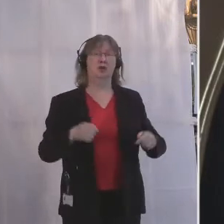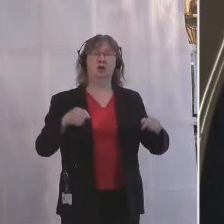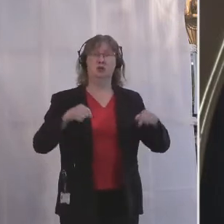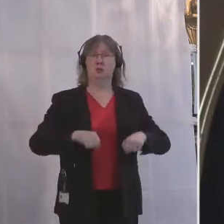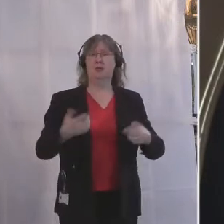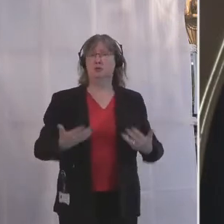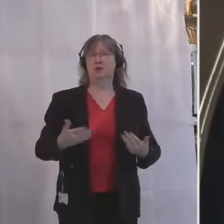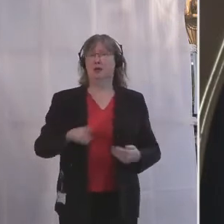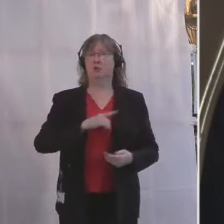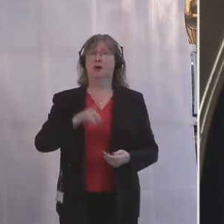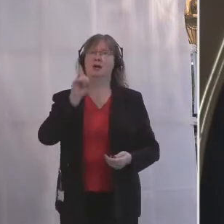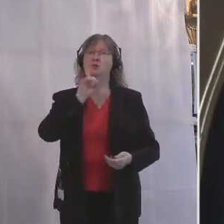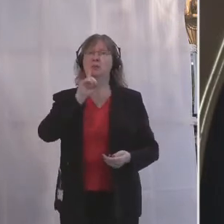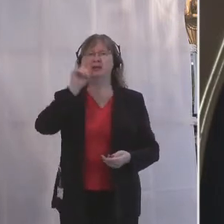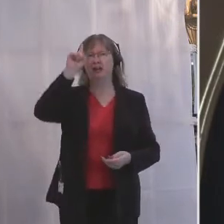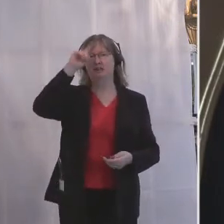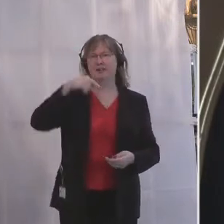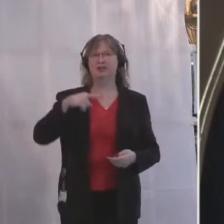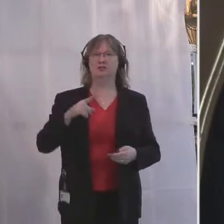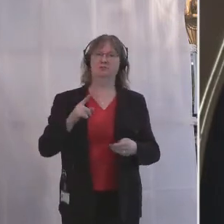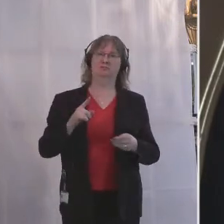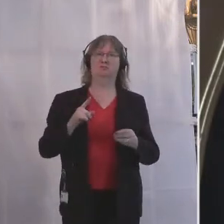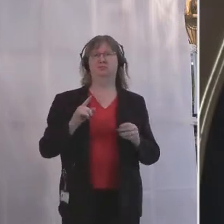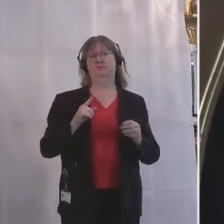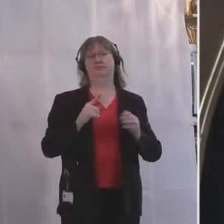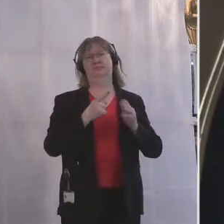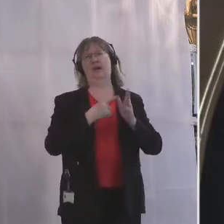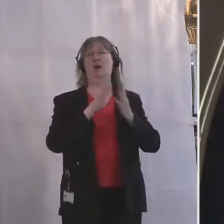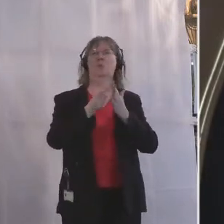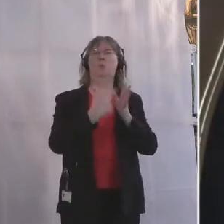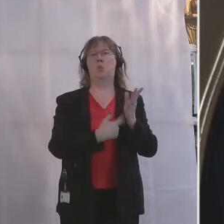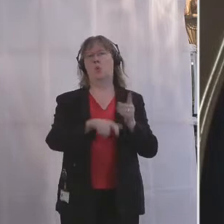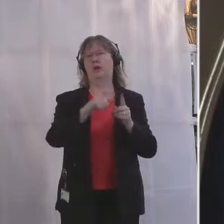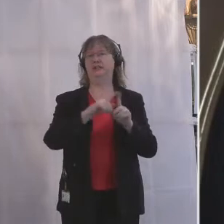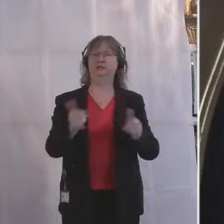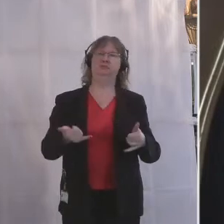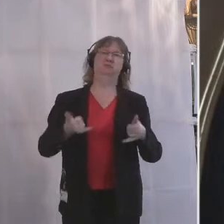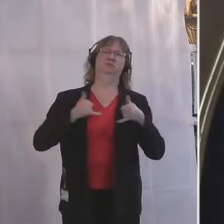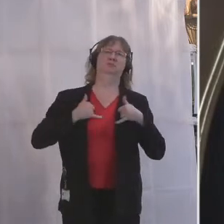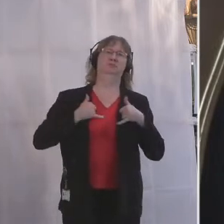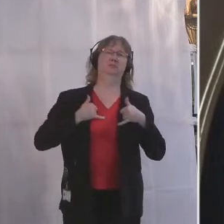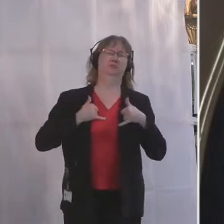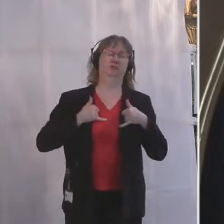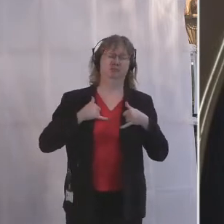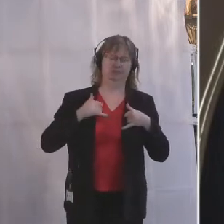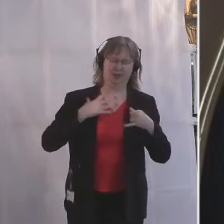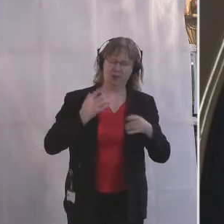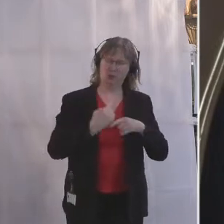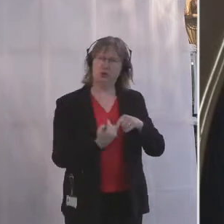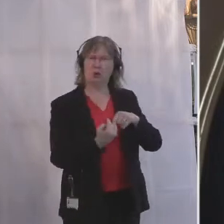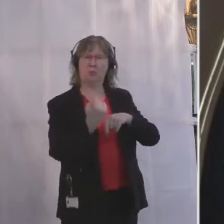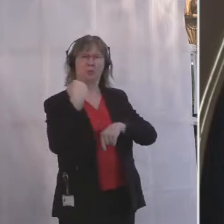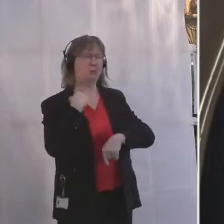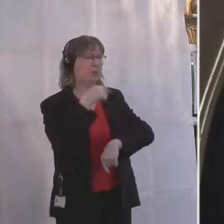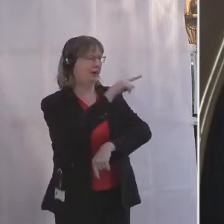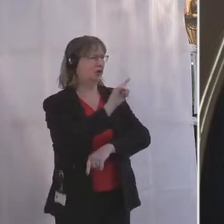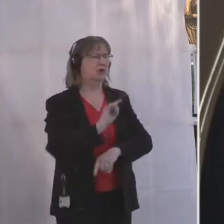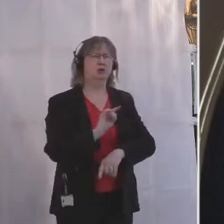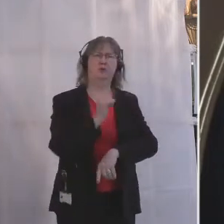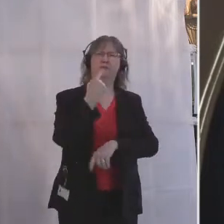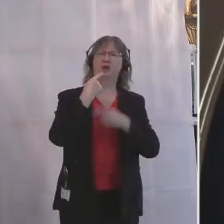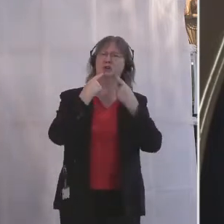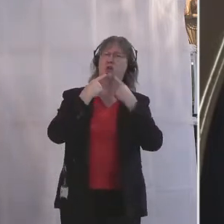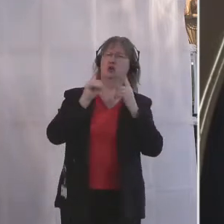and to close off, I wanted to come back to something that you inspired me to finish with, actually, in your first comment,